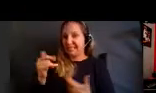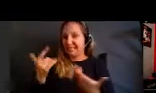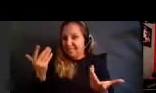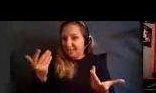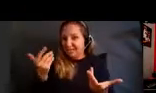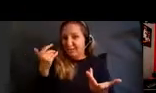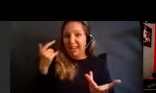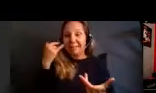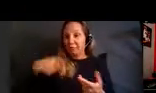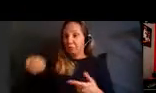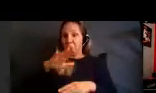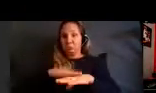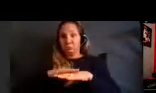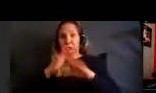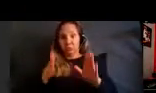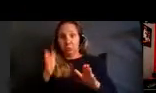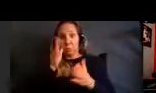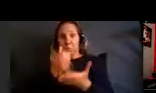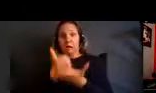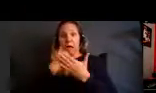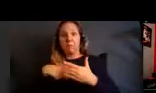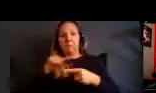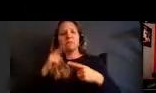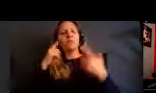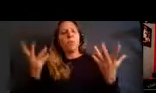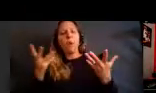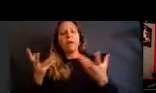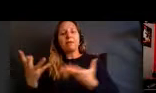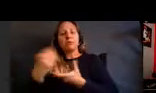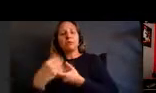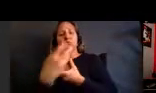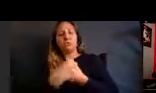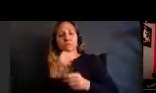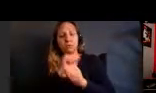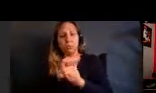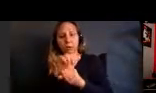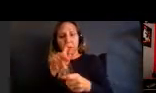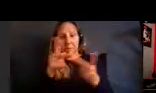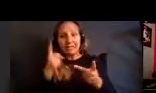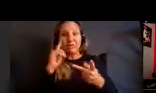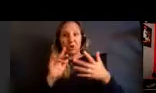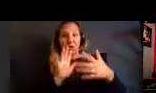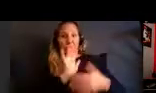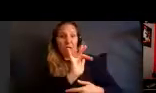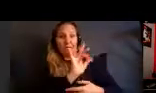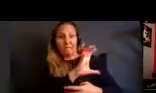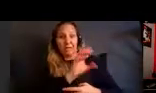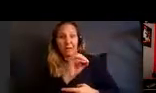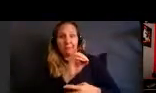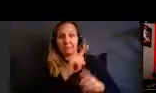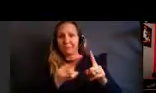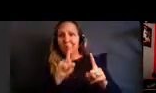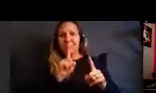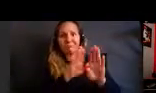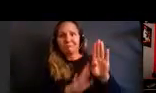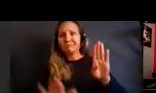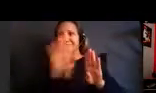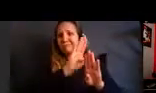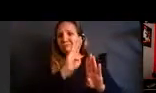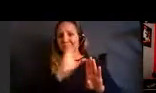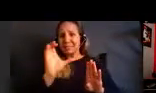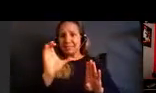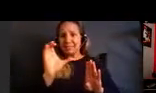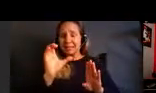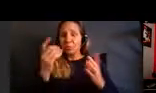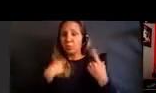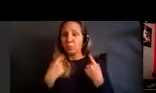are going to help us to create more inclusive workspaces for not only these 25 companies, but for companies across British Columbia by